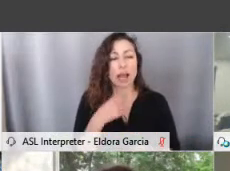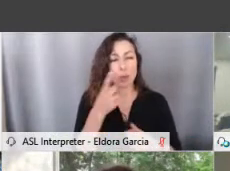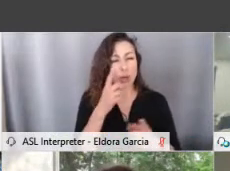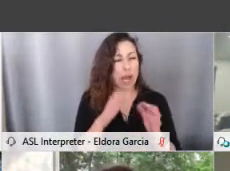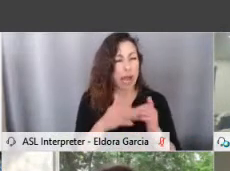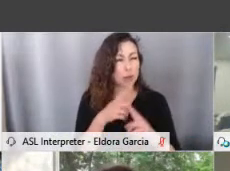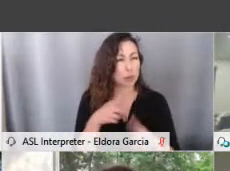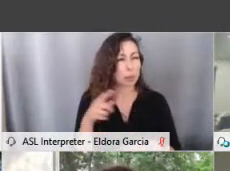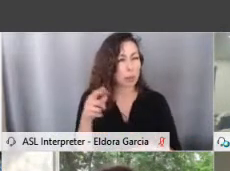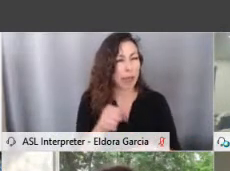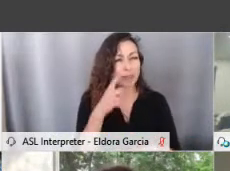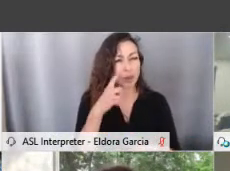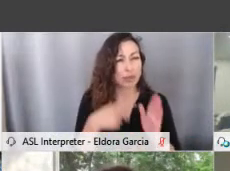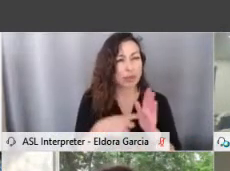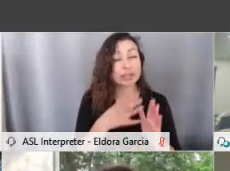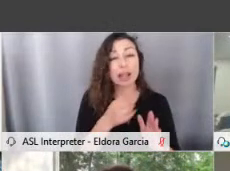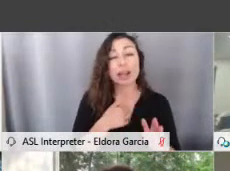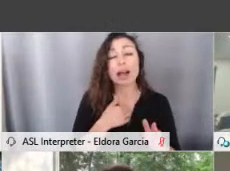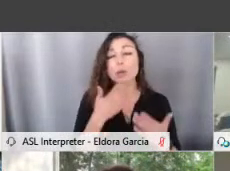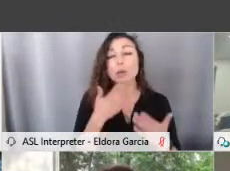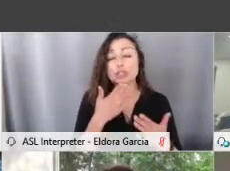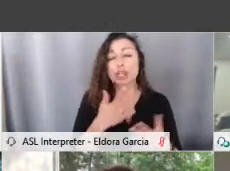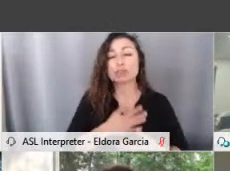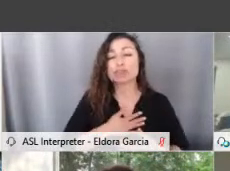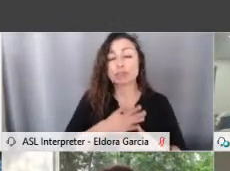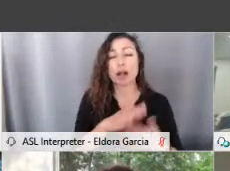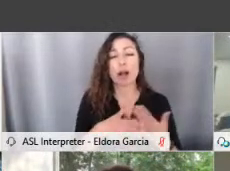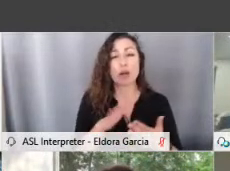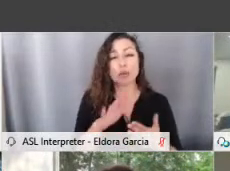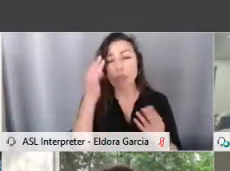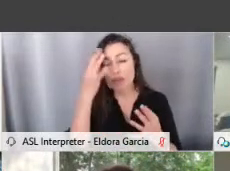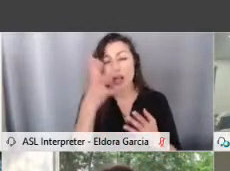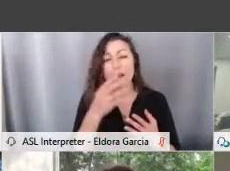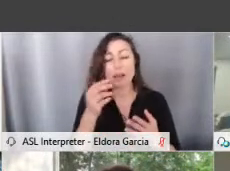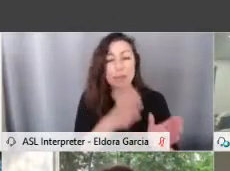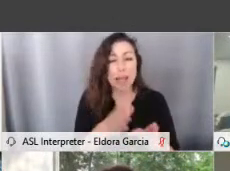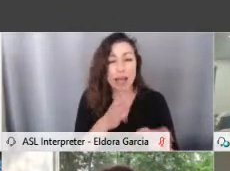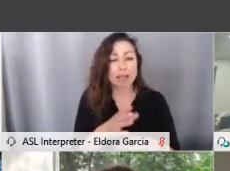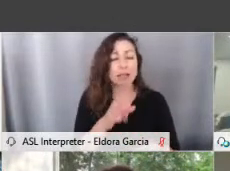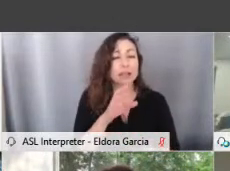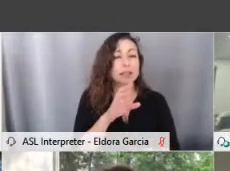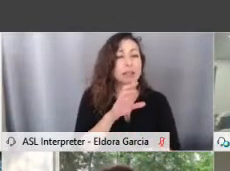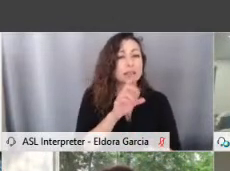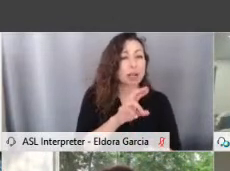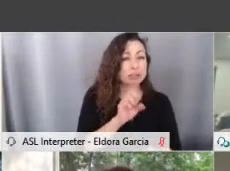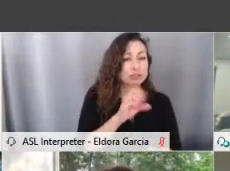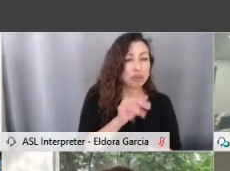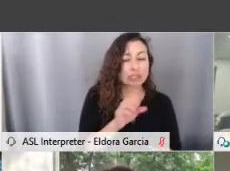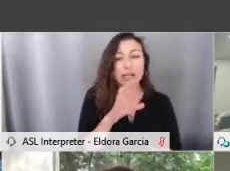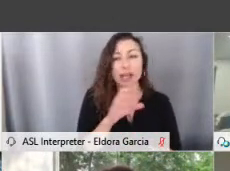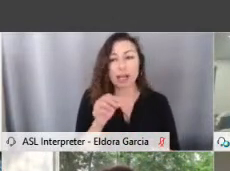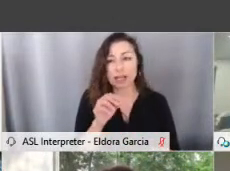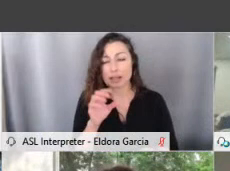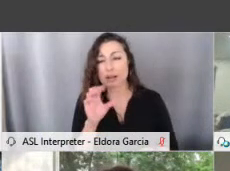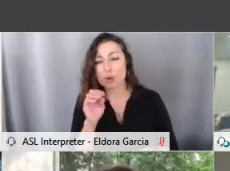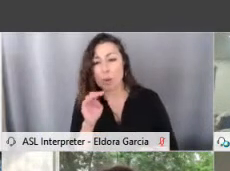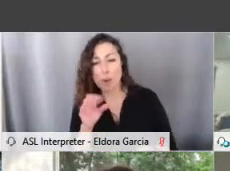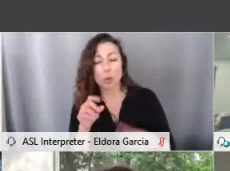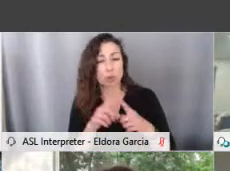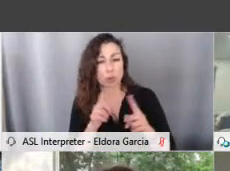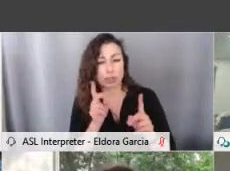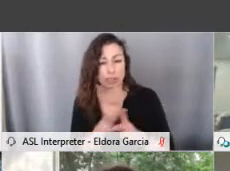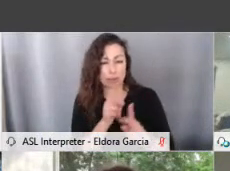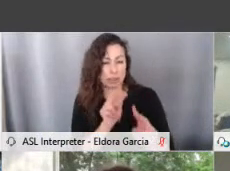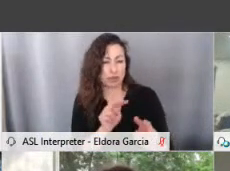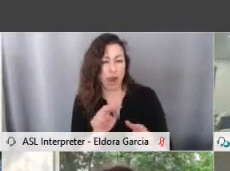for this? And I appreciate all the thoughtfulness and planning you all are doing, Secretary Grace and Director Como, in keeping track of